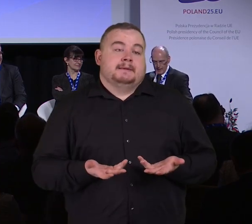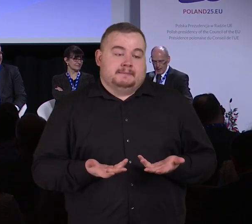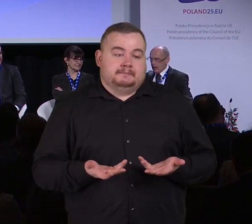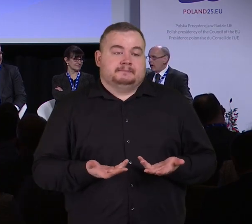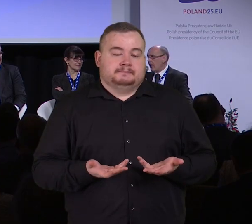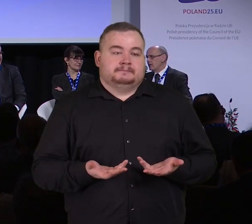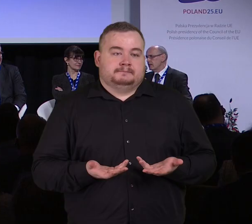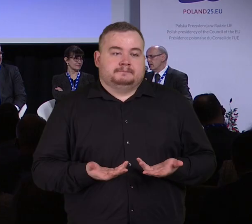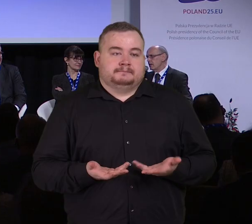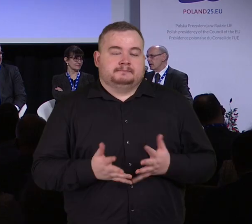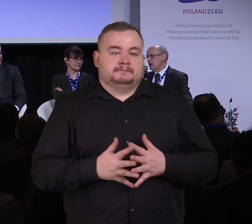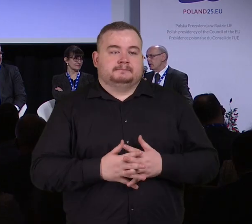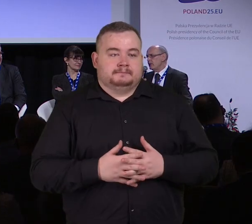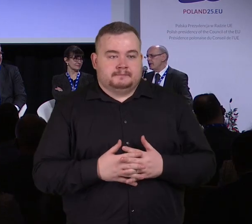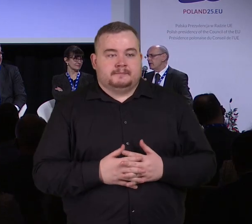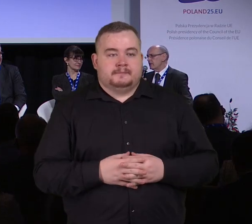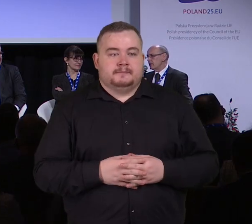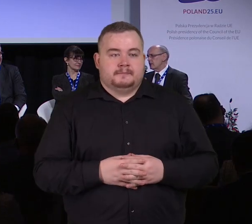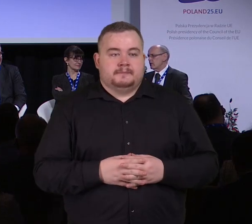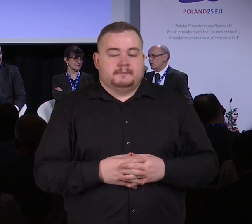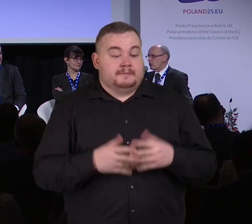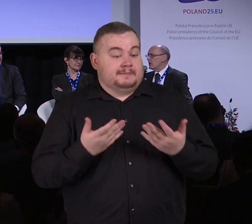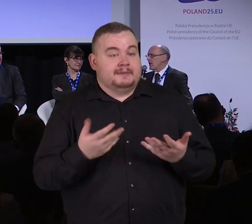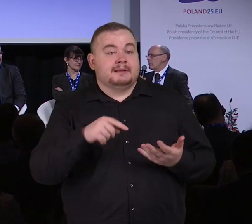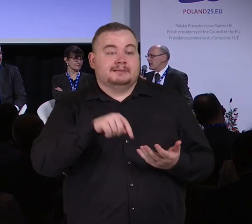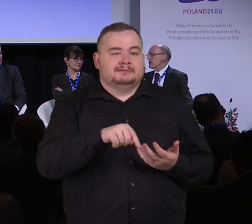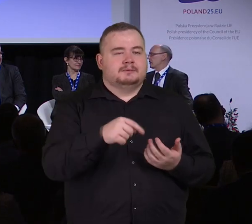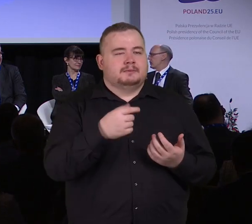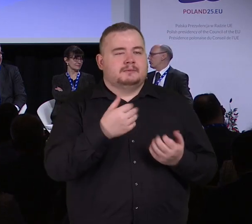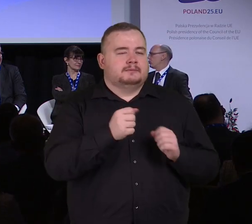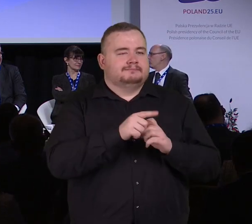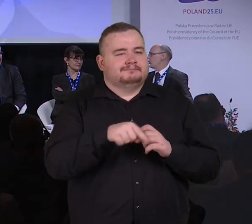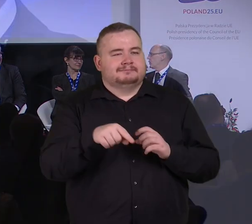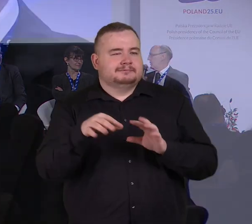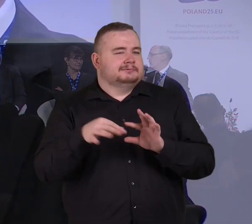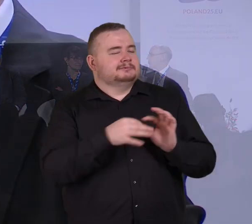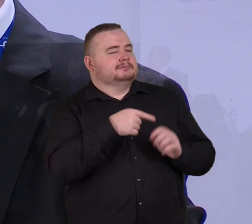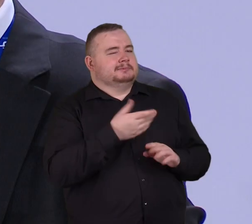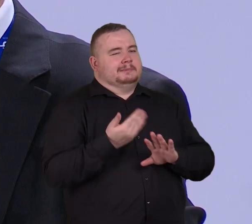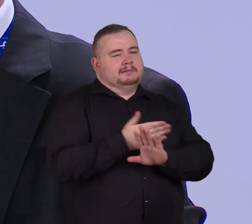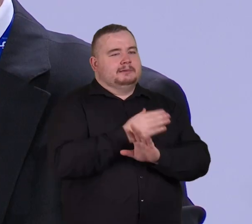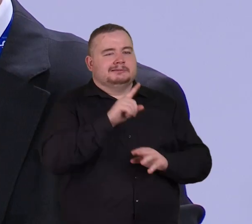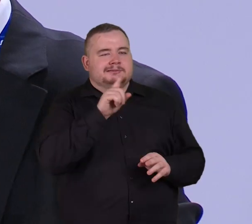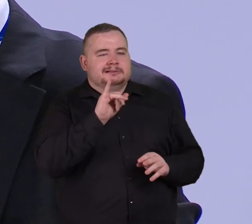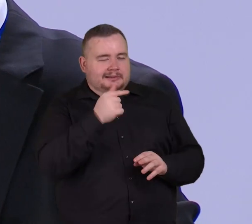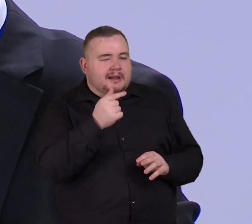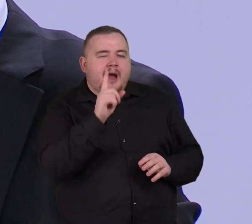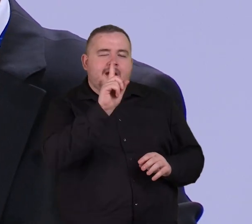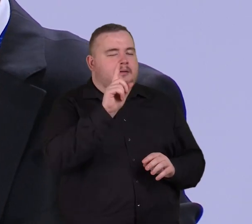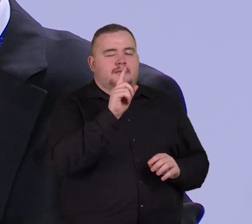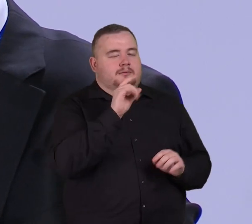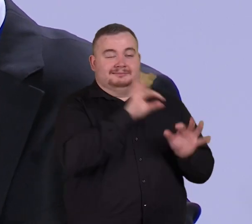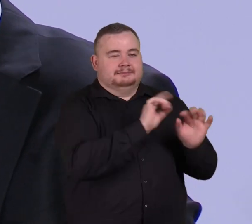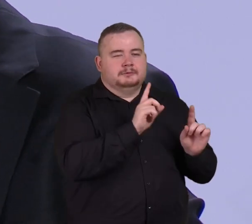ITIs, and you need strong ambassadors to push this process. That doesn't